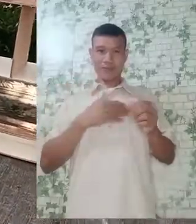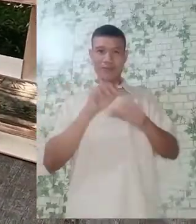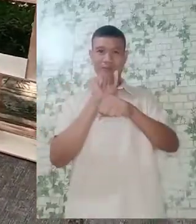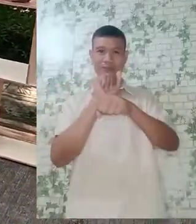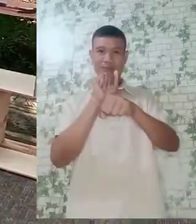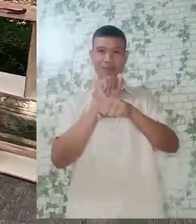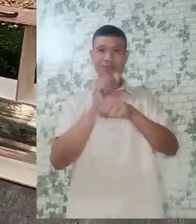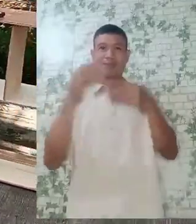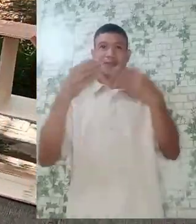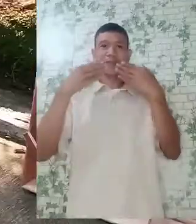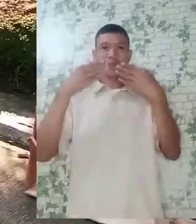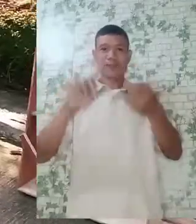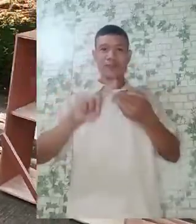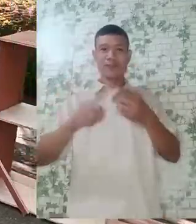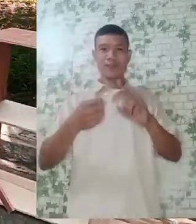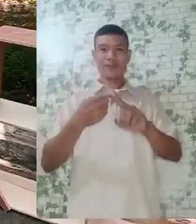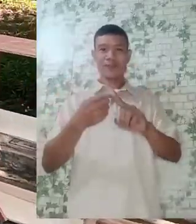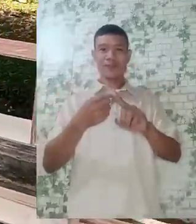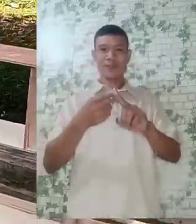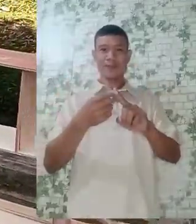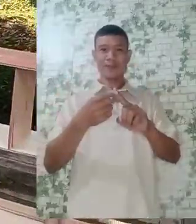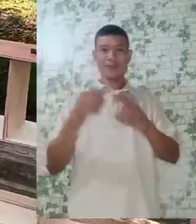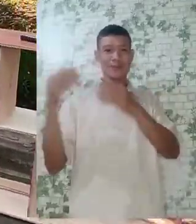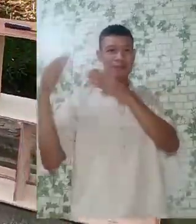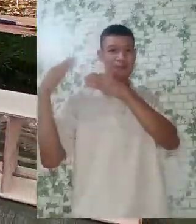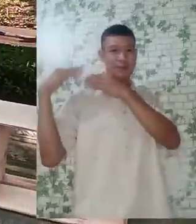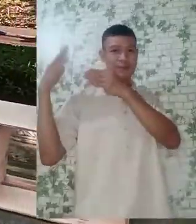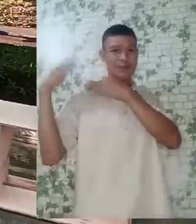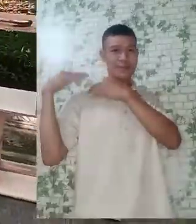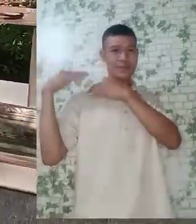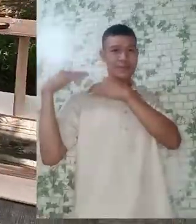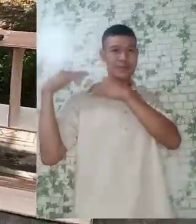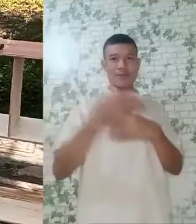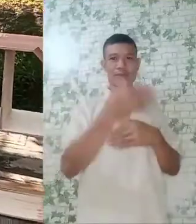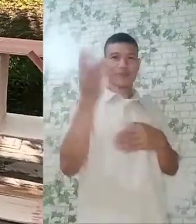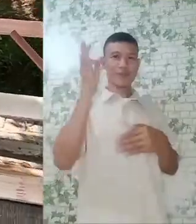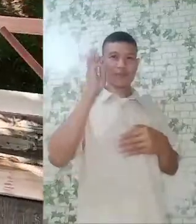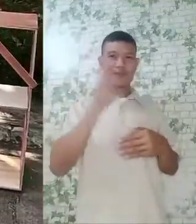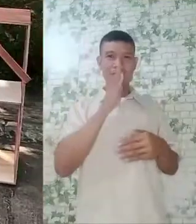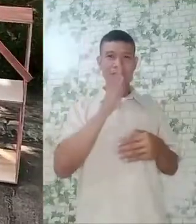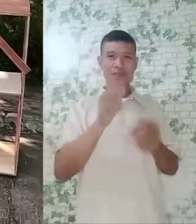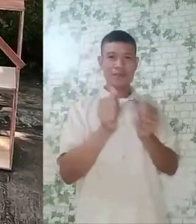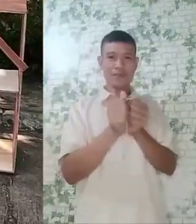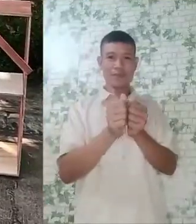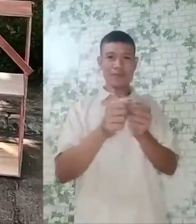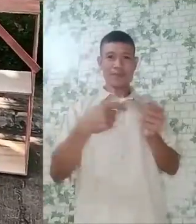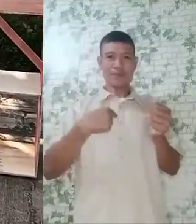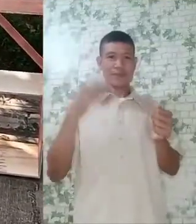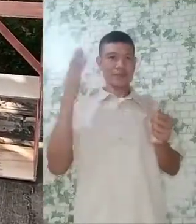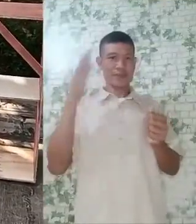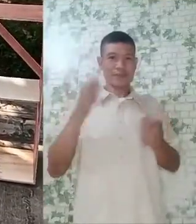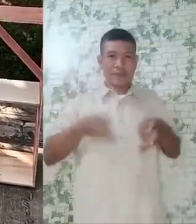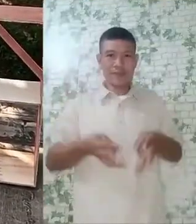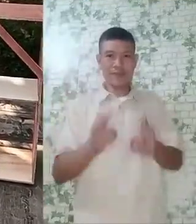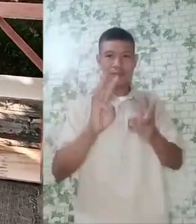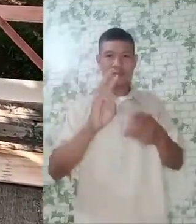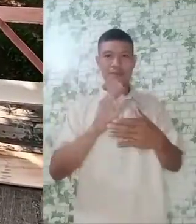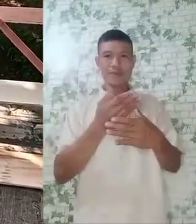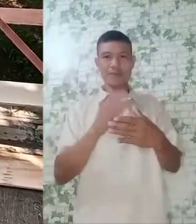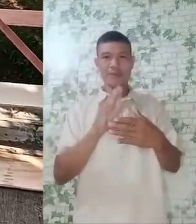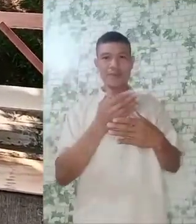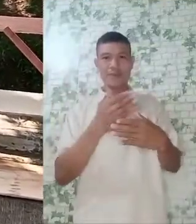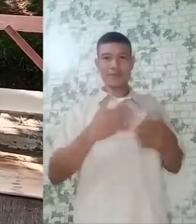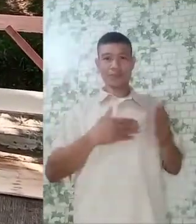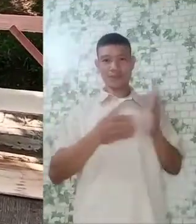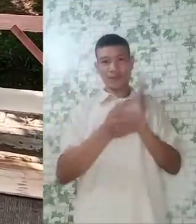task. Thank you guys, and I hope you will always be with me while I am continue to share